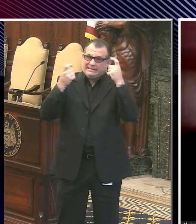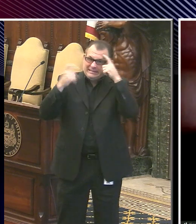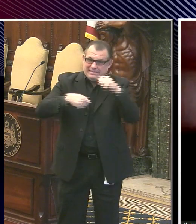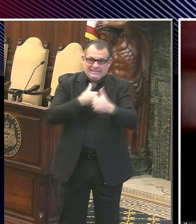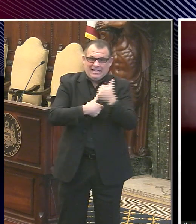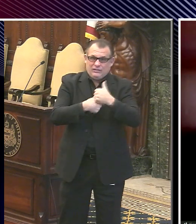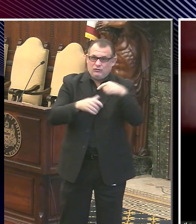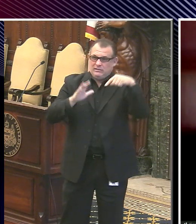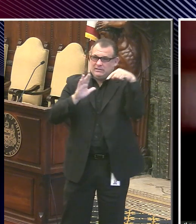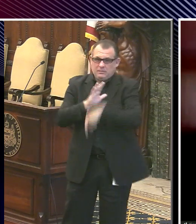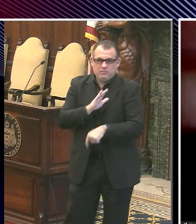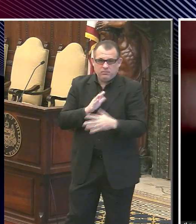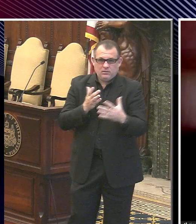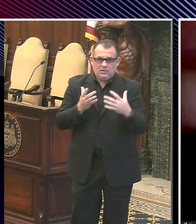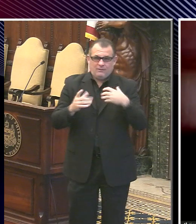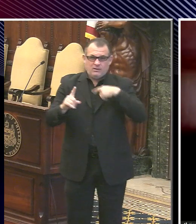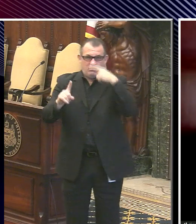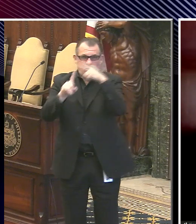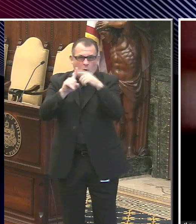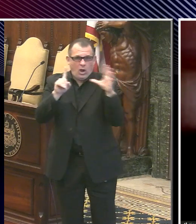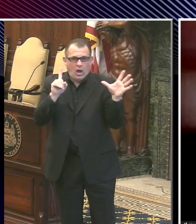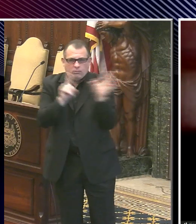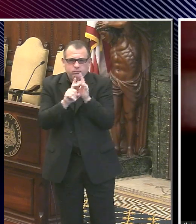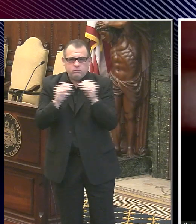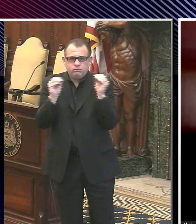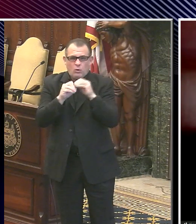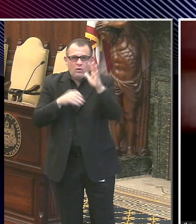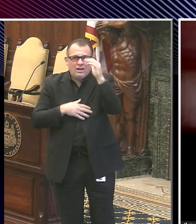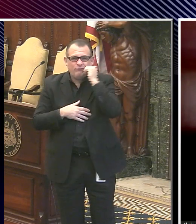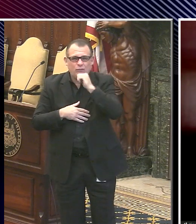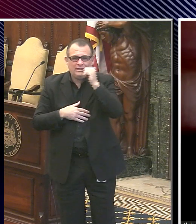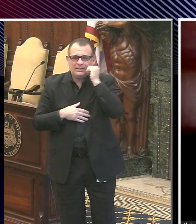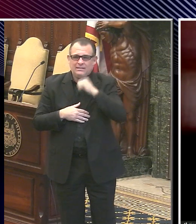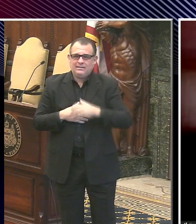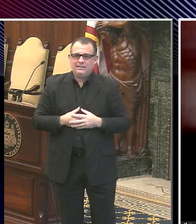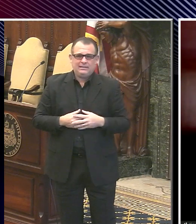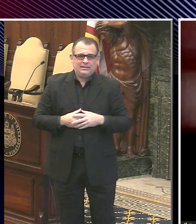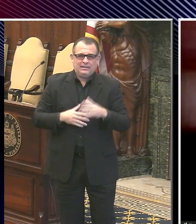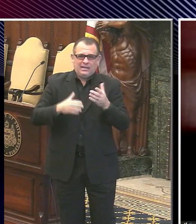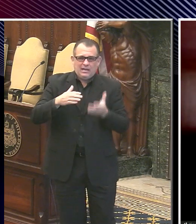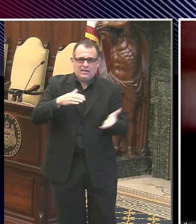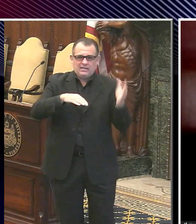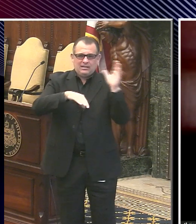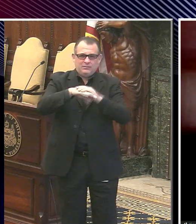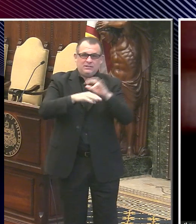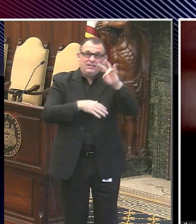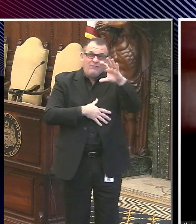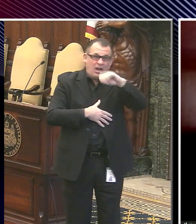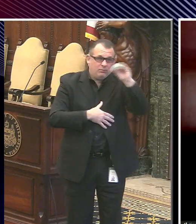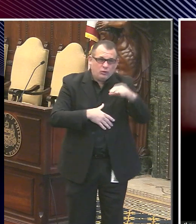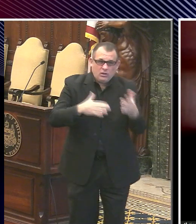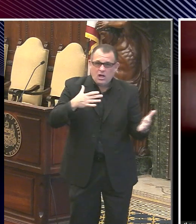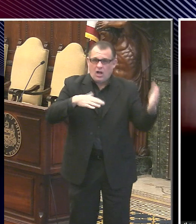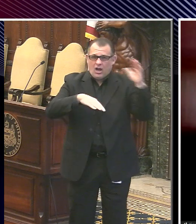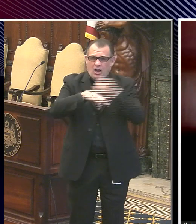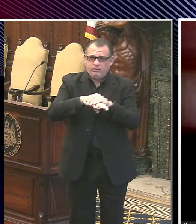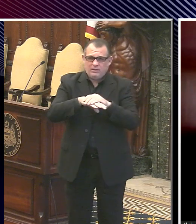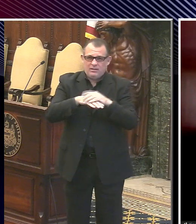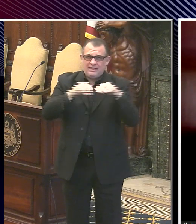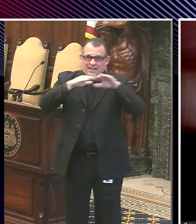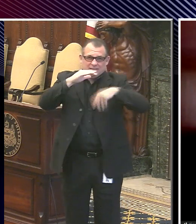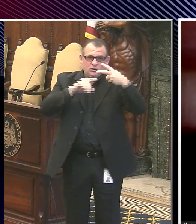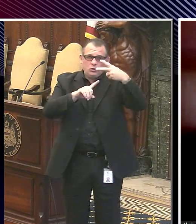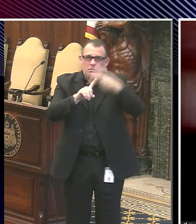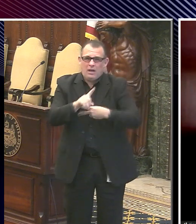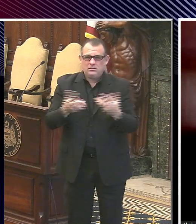number of reported positive cases of COVID-19 per day in Philadelphia has jumped at least 700% in less than 2 months. Let me